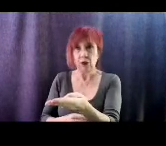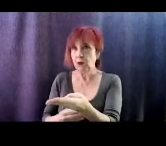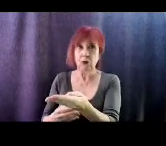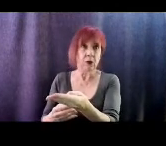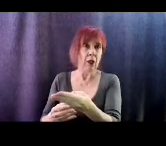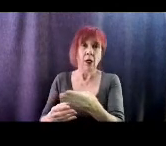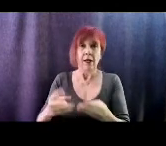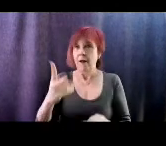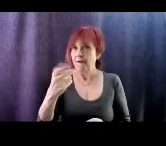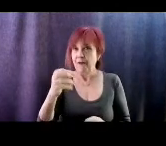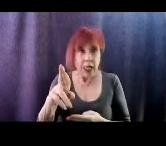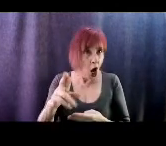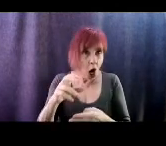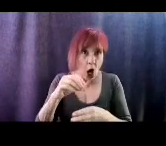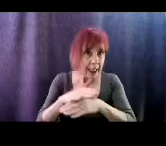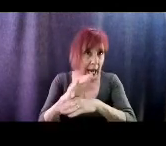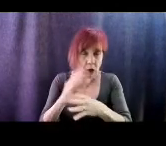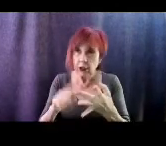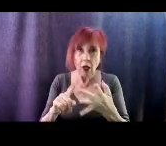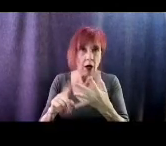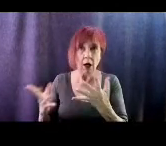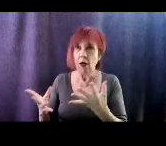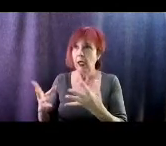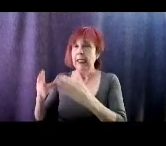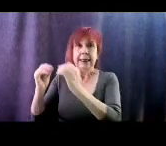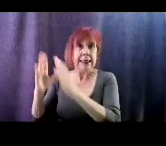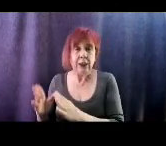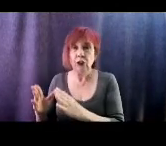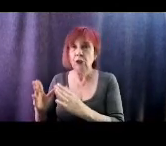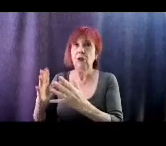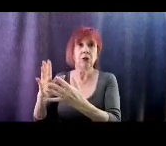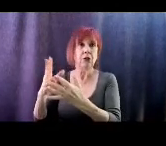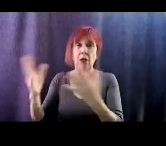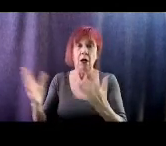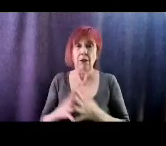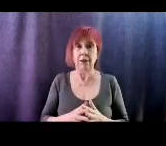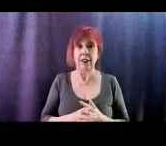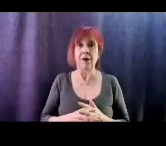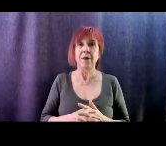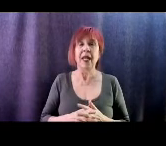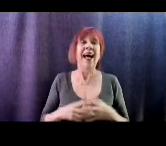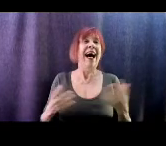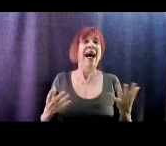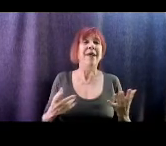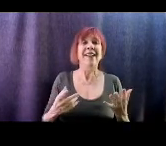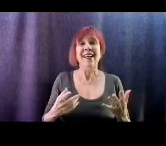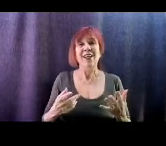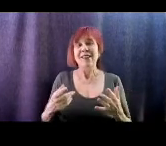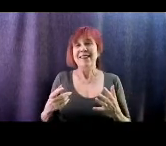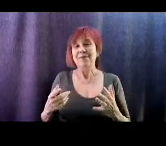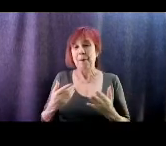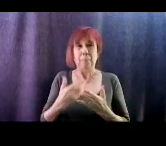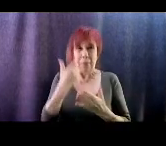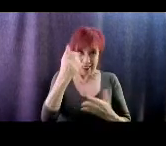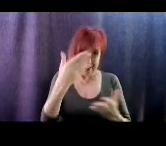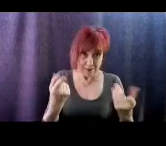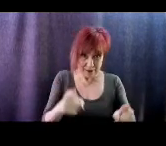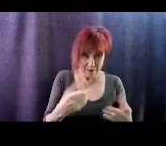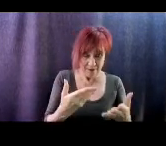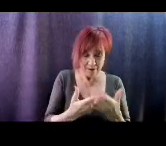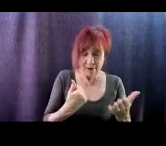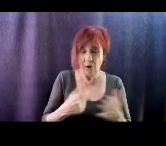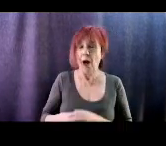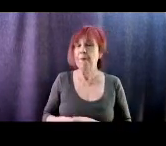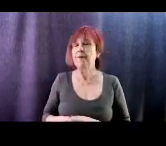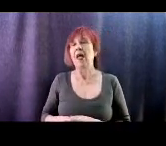done. We had teachers and aides who would just fill out, Johnny did a good job. Well, that doesn't tell you much. So we just